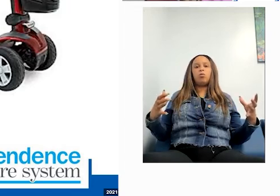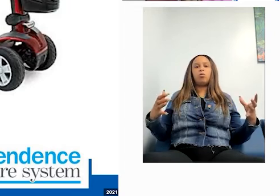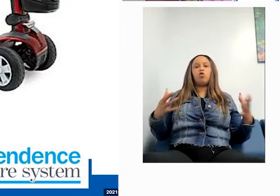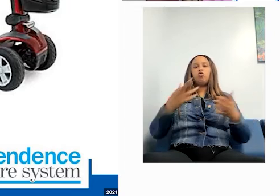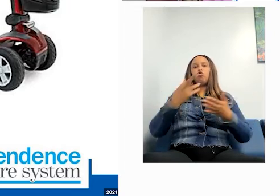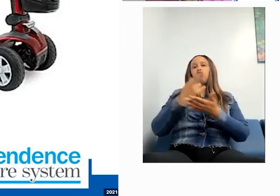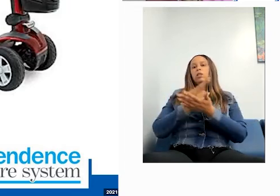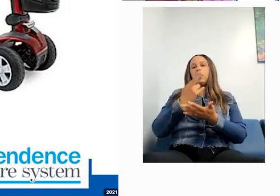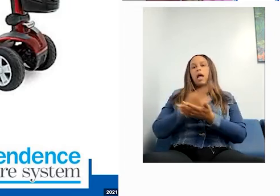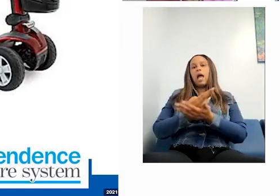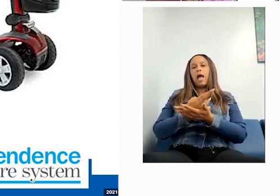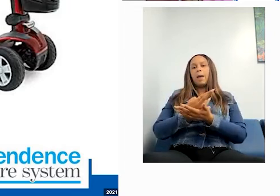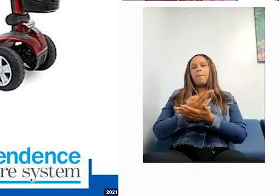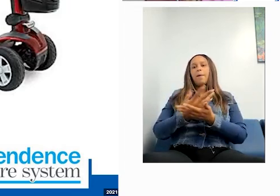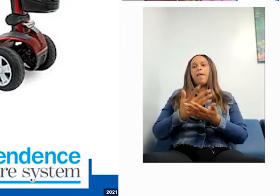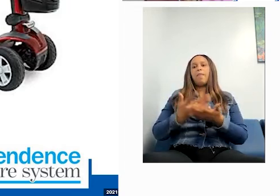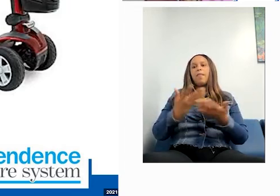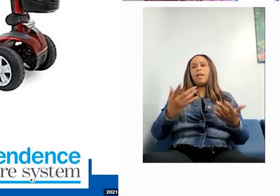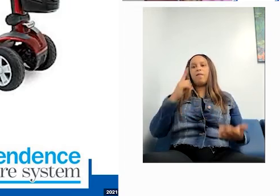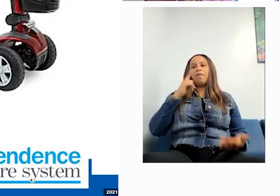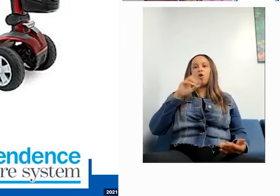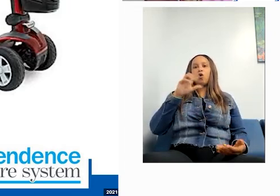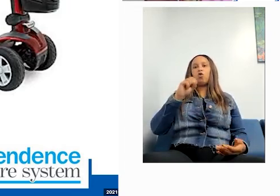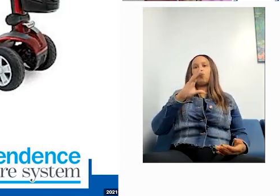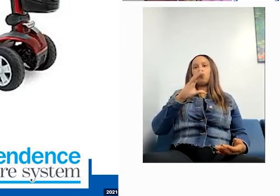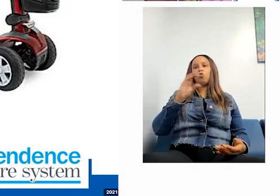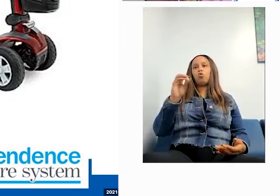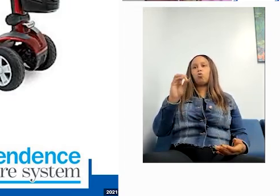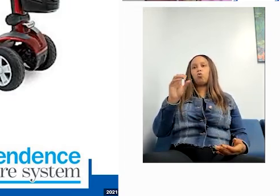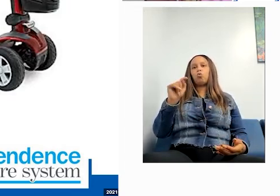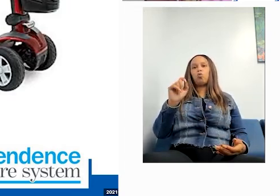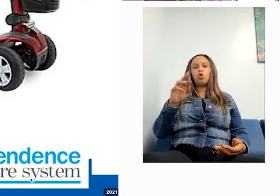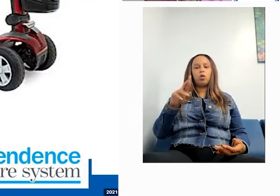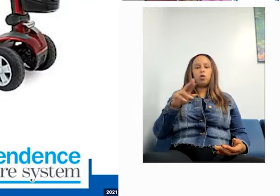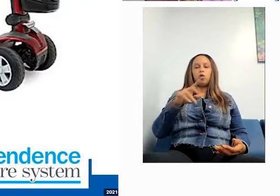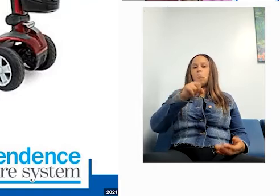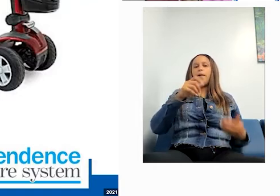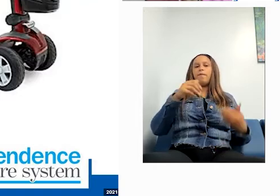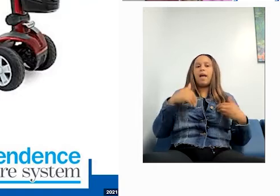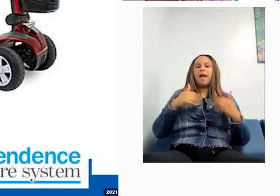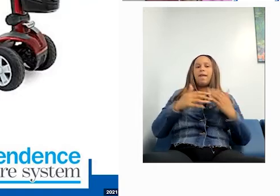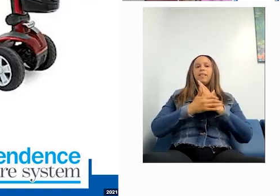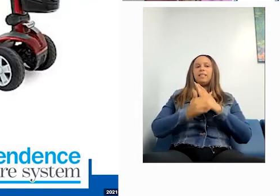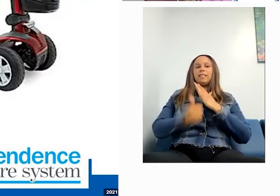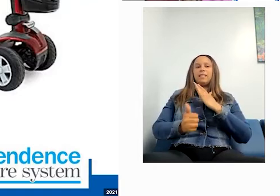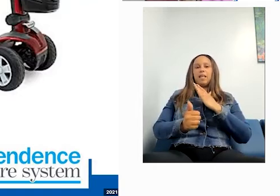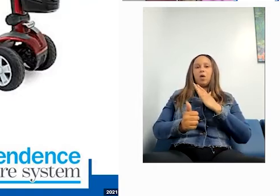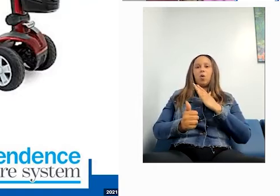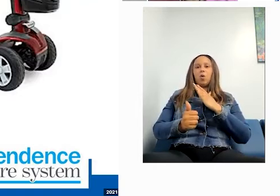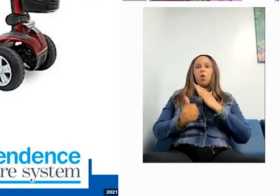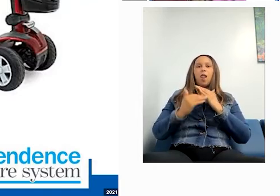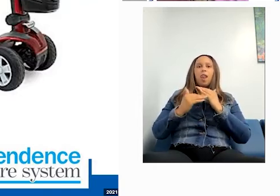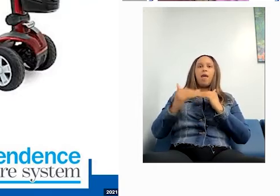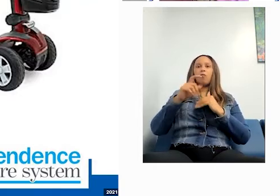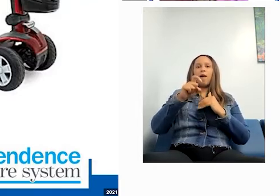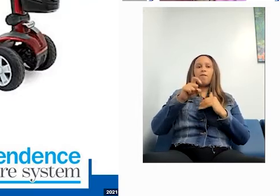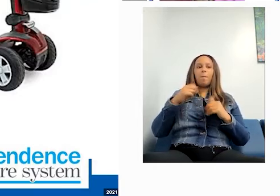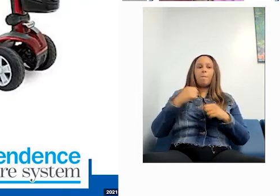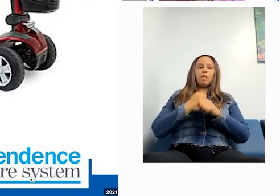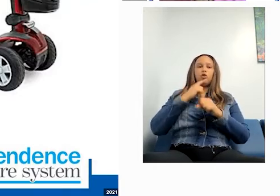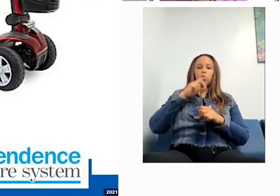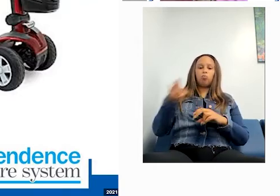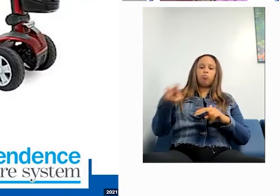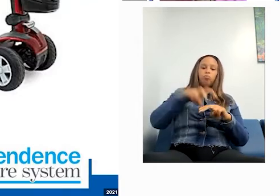rehab components to scooters because you have to have the skill level to be able to get in and out of it. You have to be able to maintain